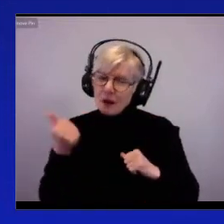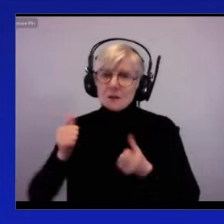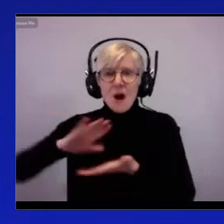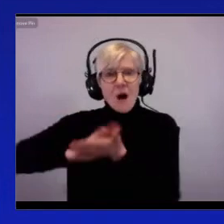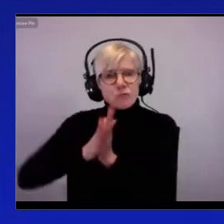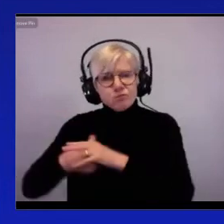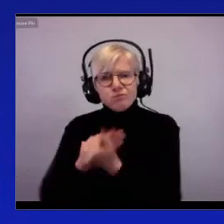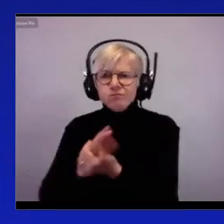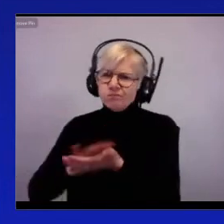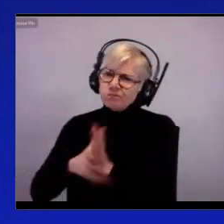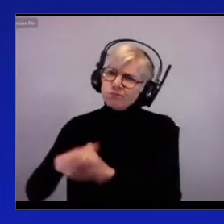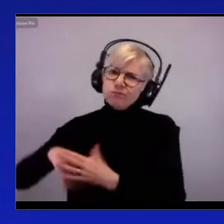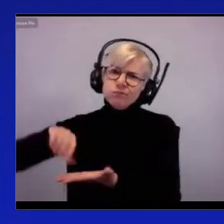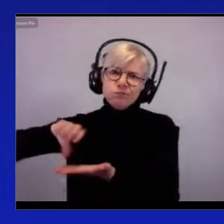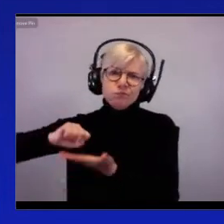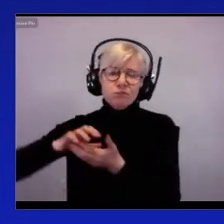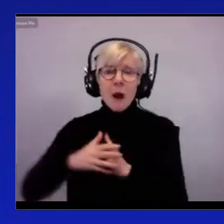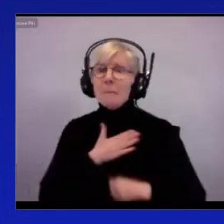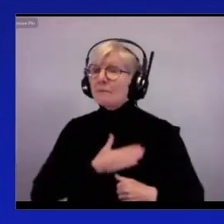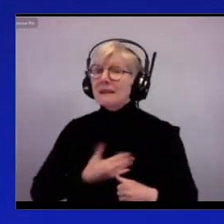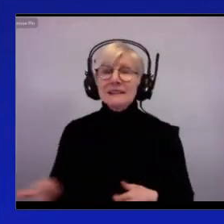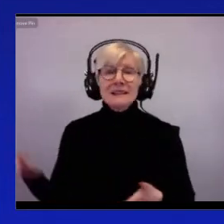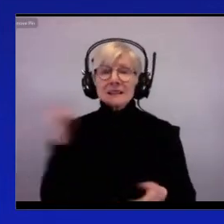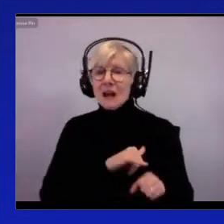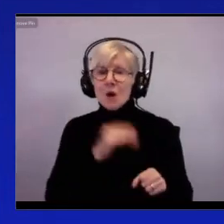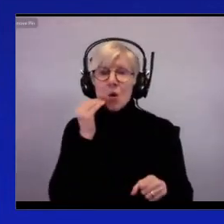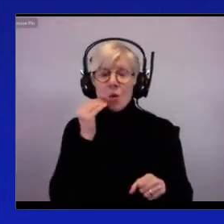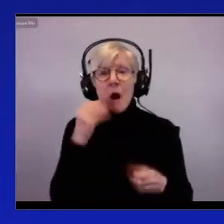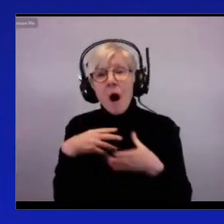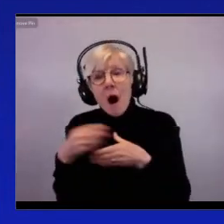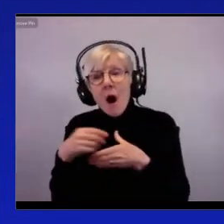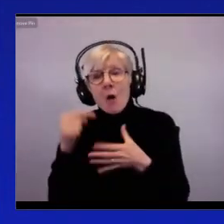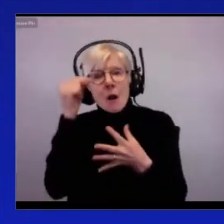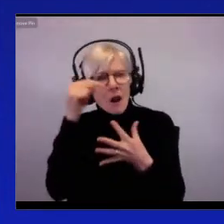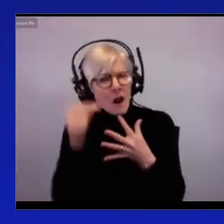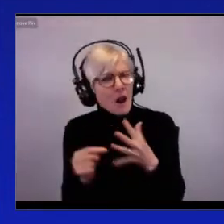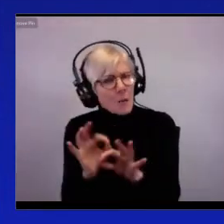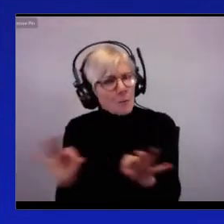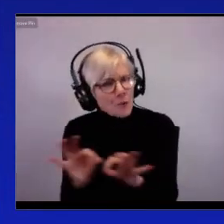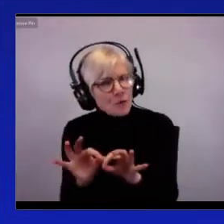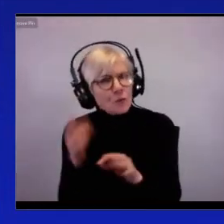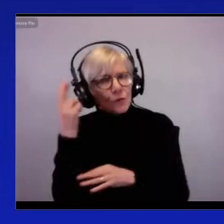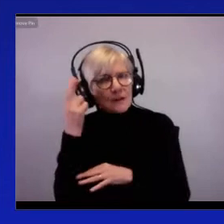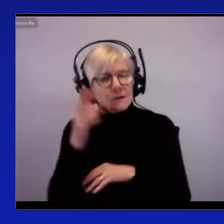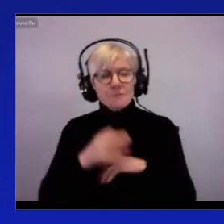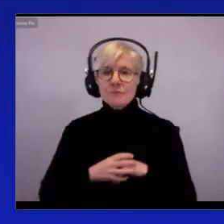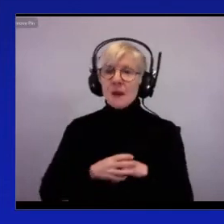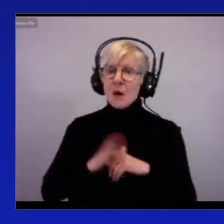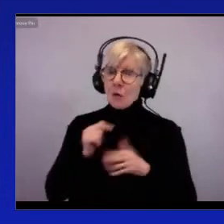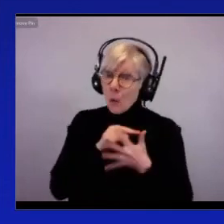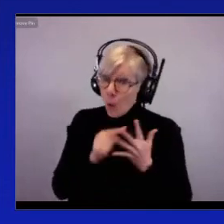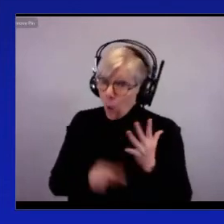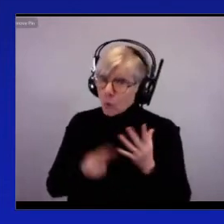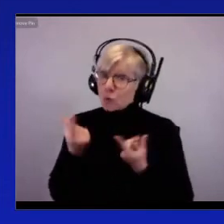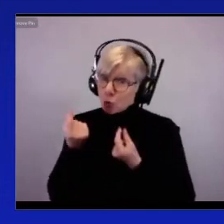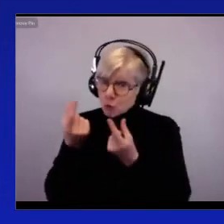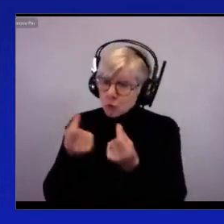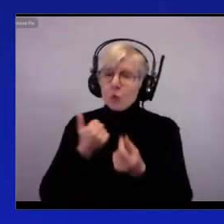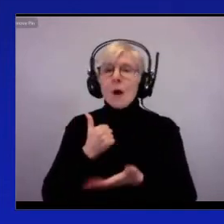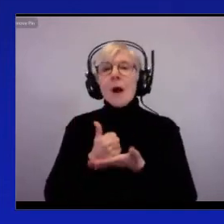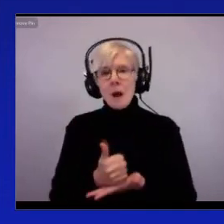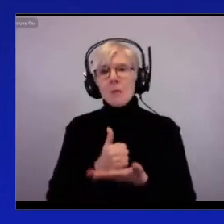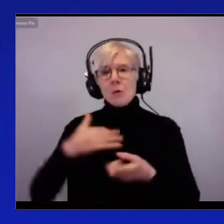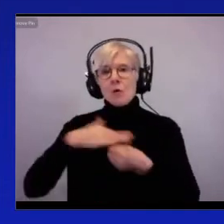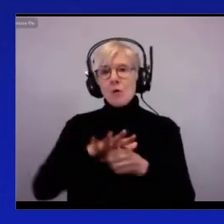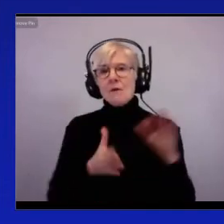home except for essential reasons. These tools and strategies will continue to bring down COVID rates and are important to maintain